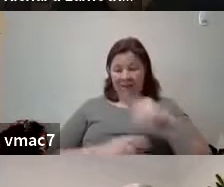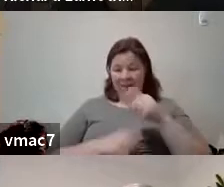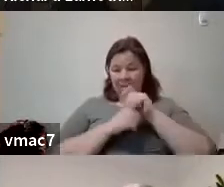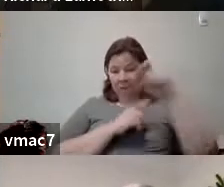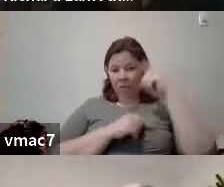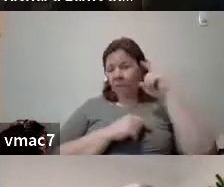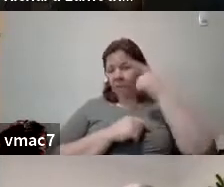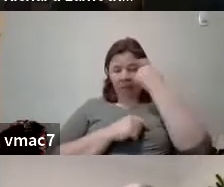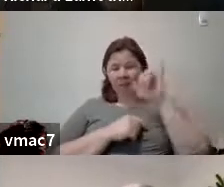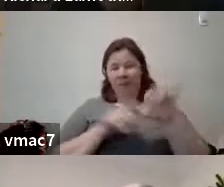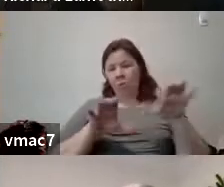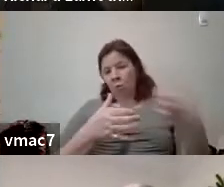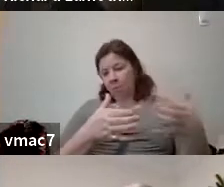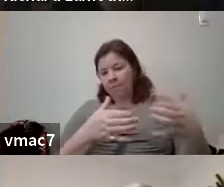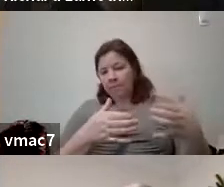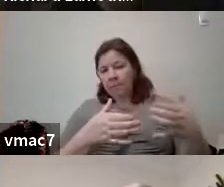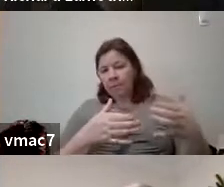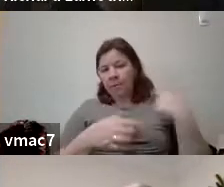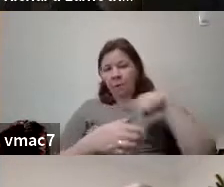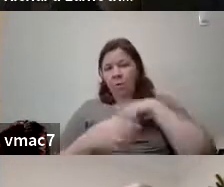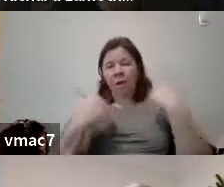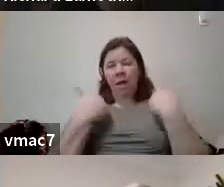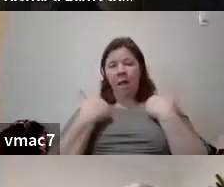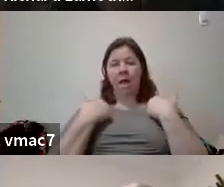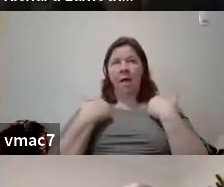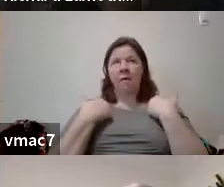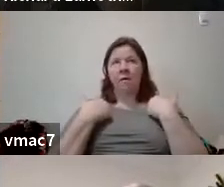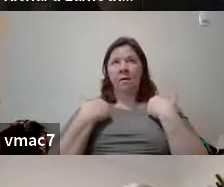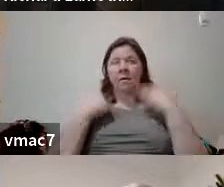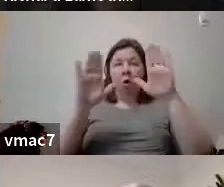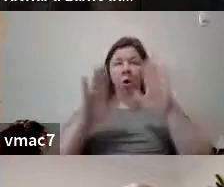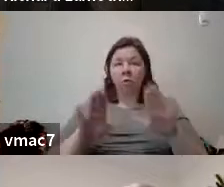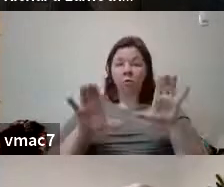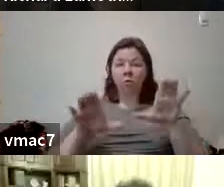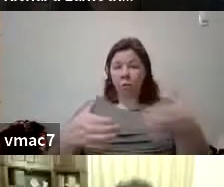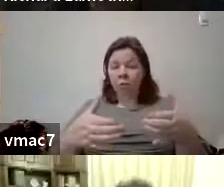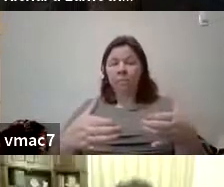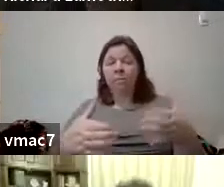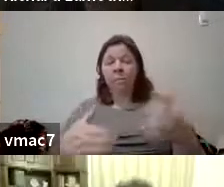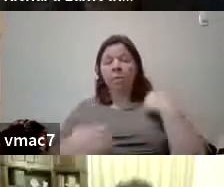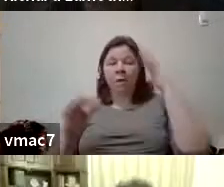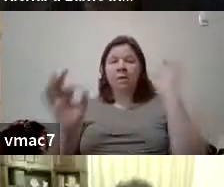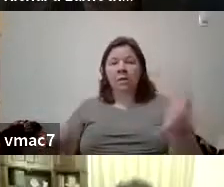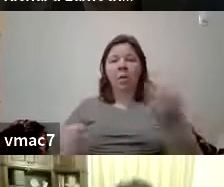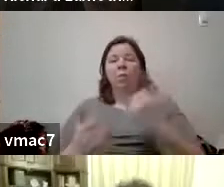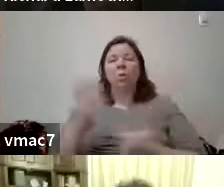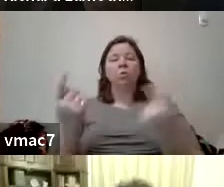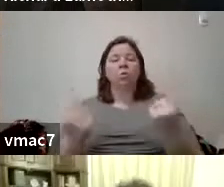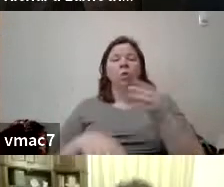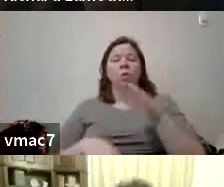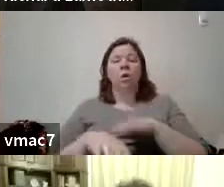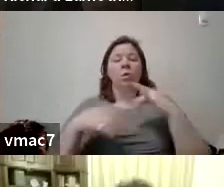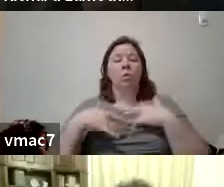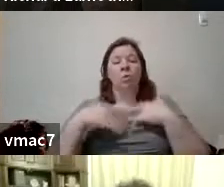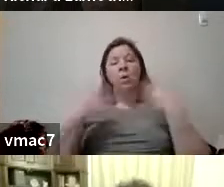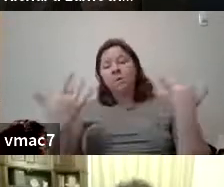growth. We were having such an awesome growth that we decided to do this on WhatsApp, create a WhatsApp